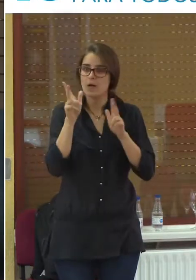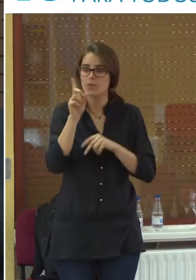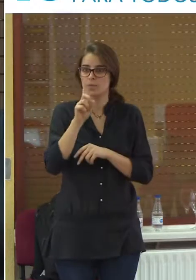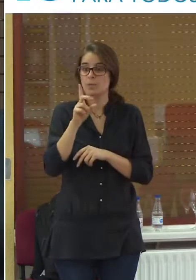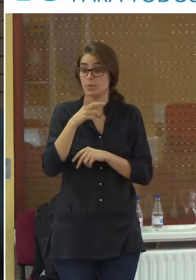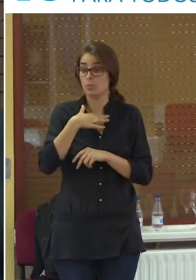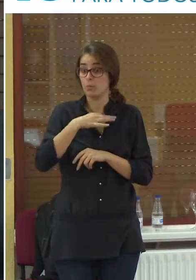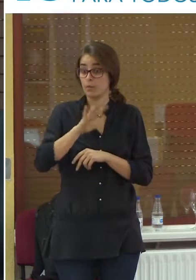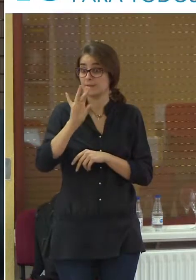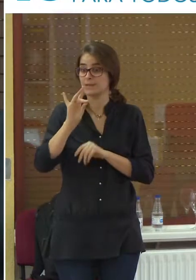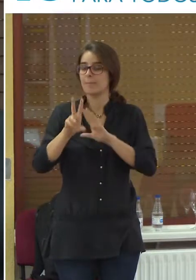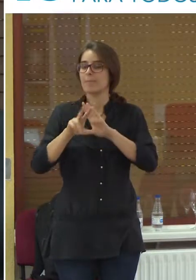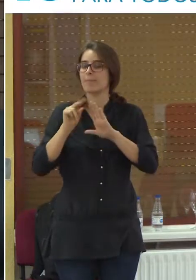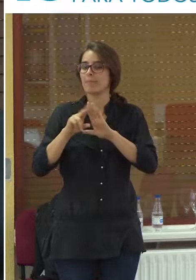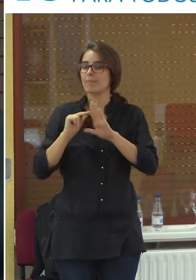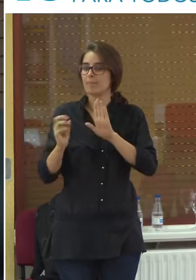yes.